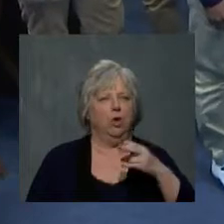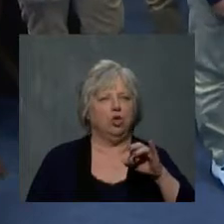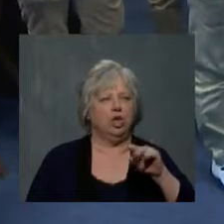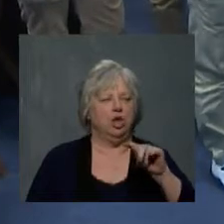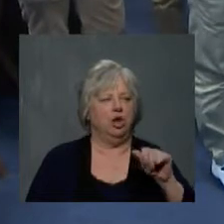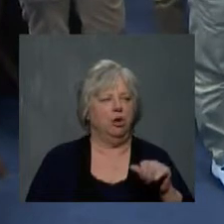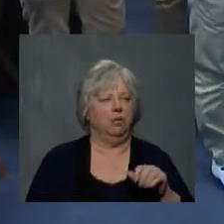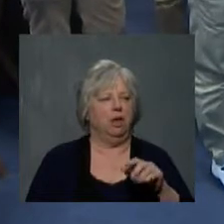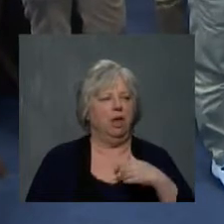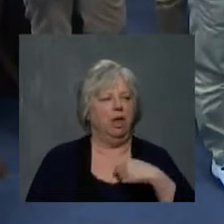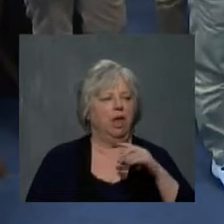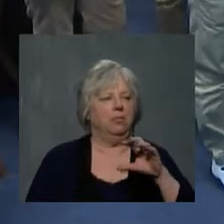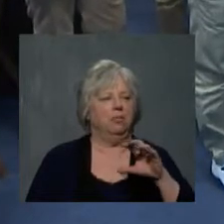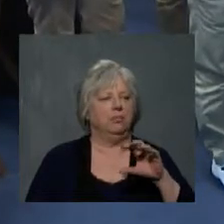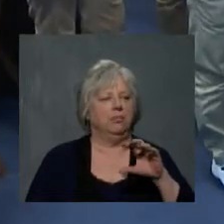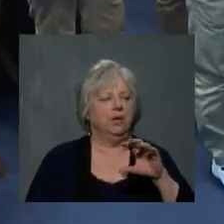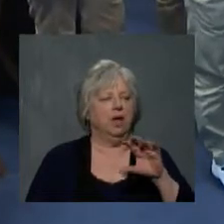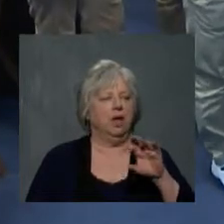Collins, and I'm a senior.